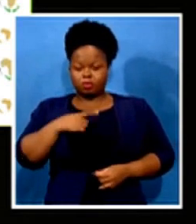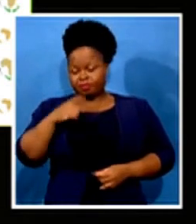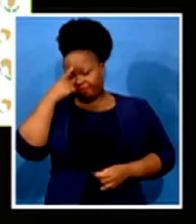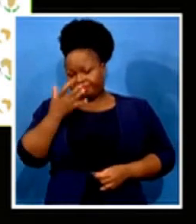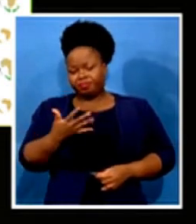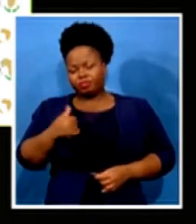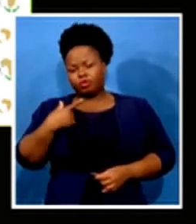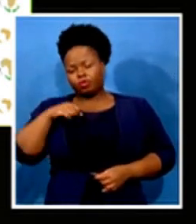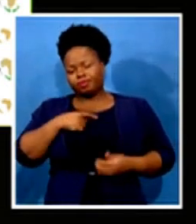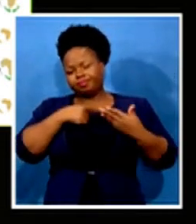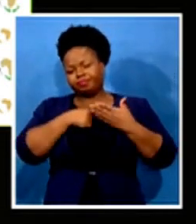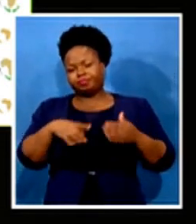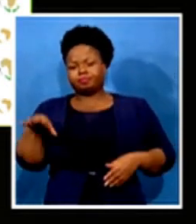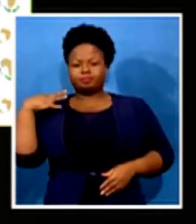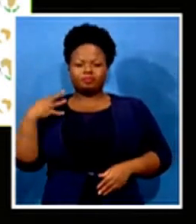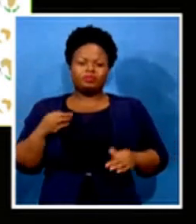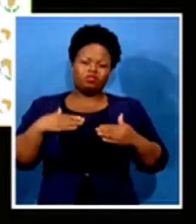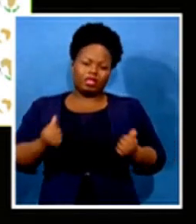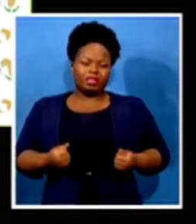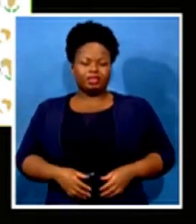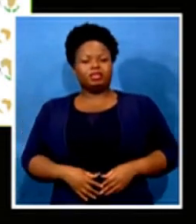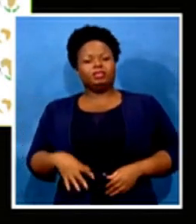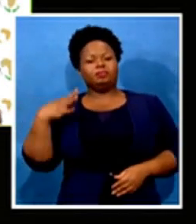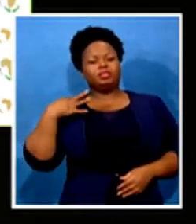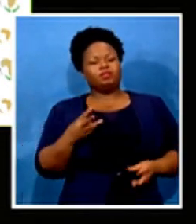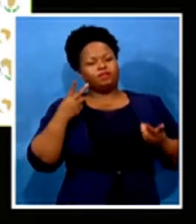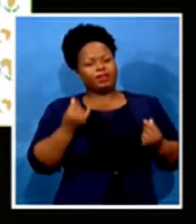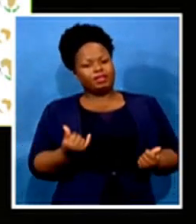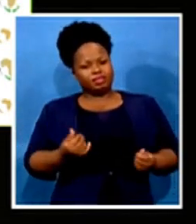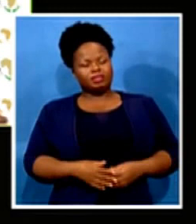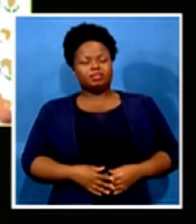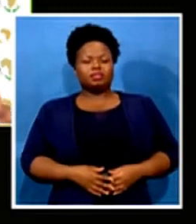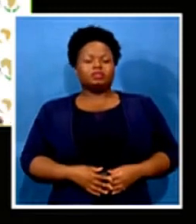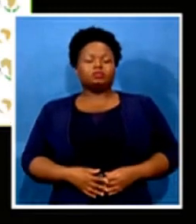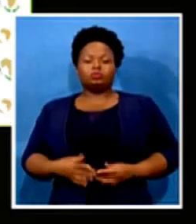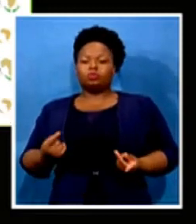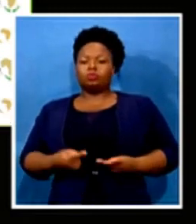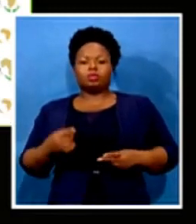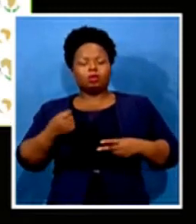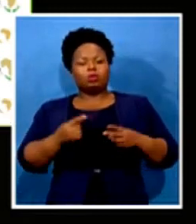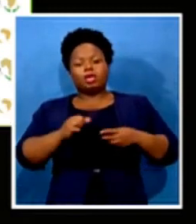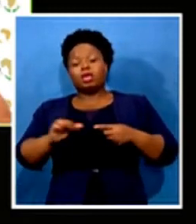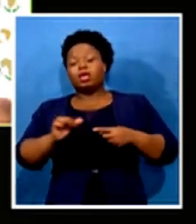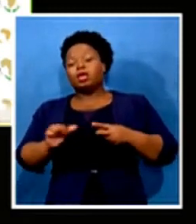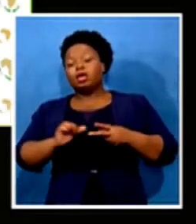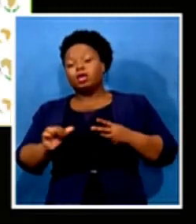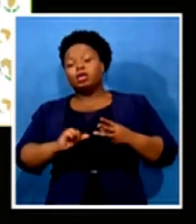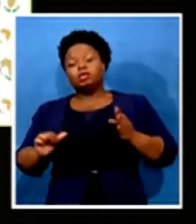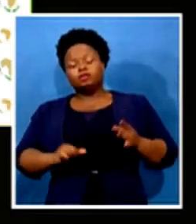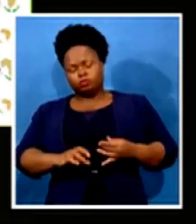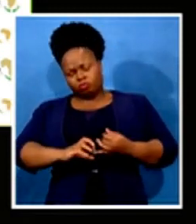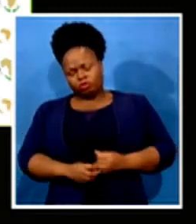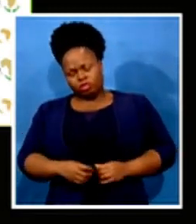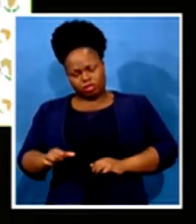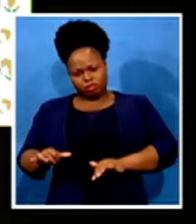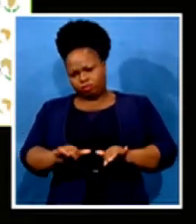health, ministers of finances regularly, at times on weekly basis, just to come to a common place, working with 55